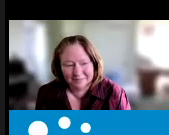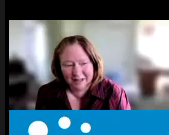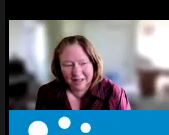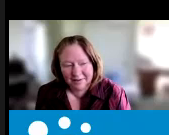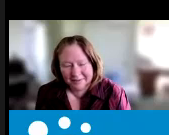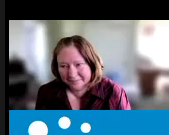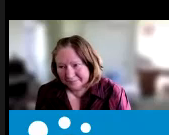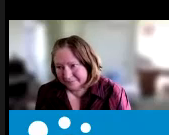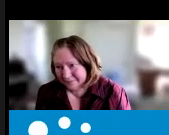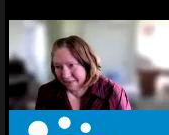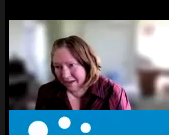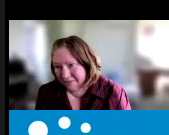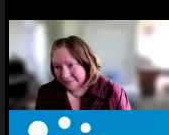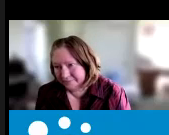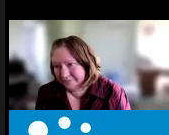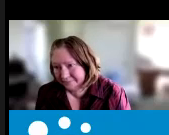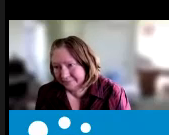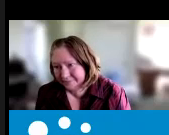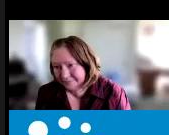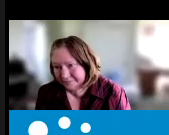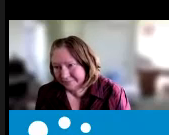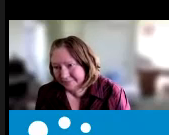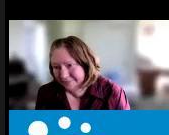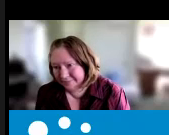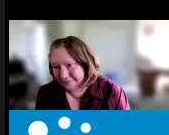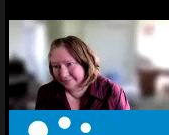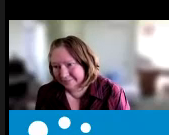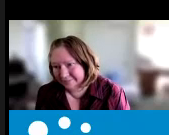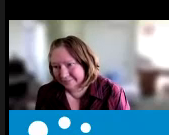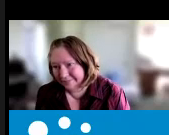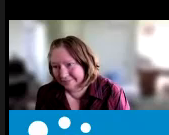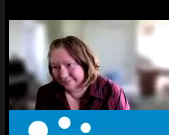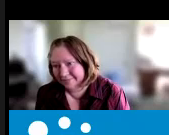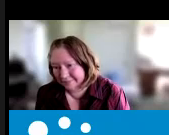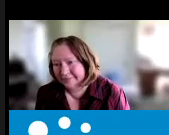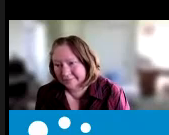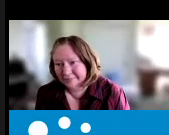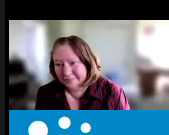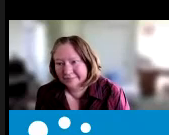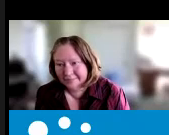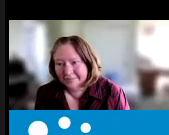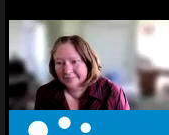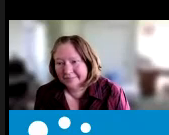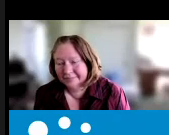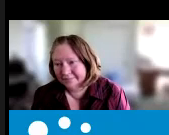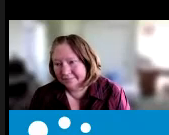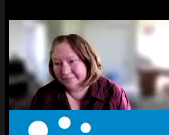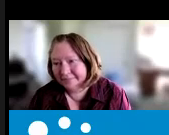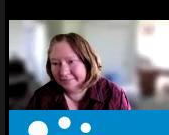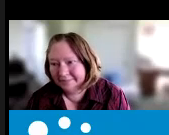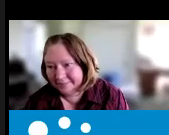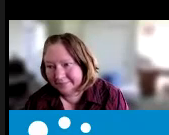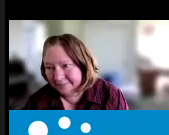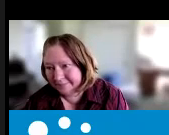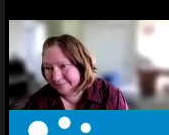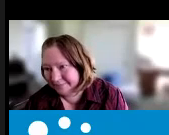Yeah, that'd be great. So we can send that out in the follow-up email. So we'll send the recording link and then we can send that resource out as